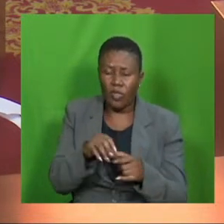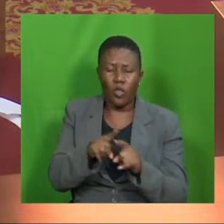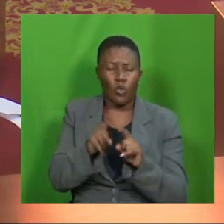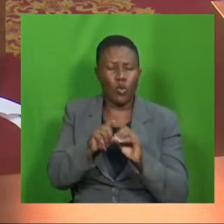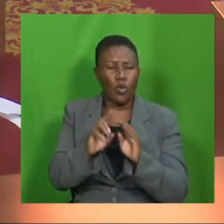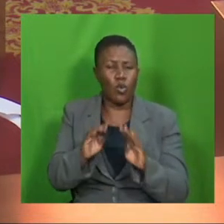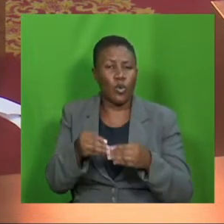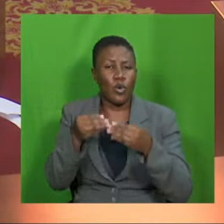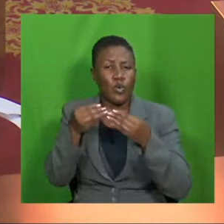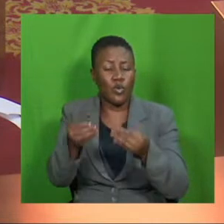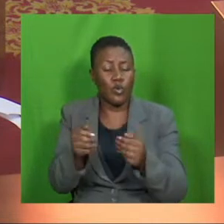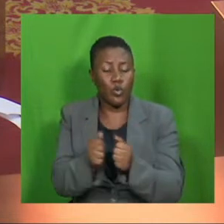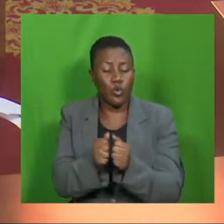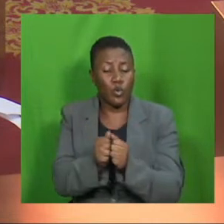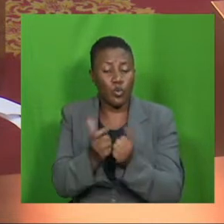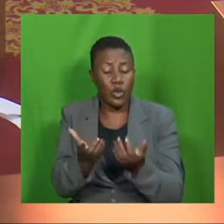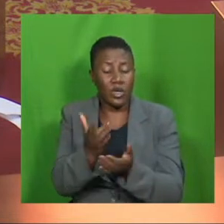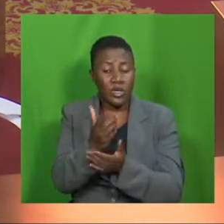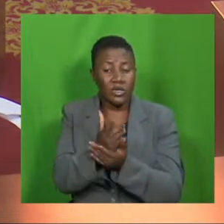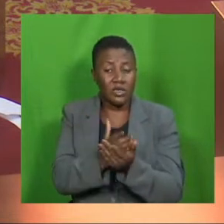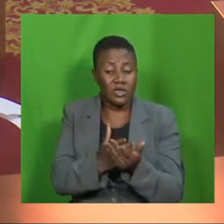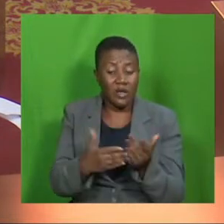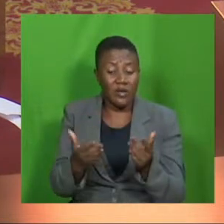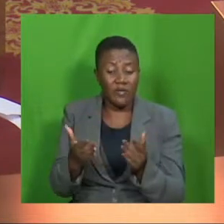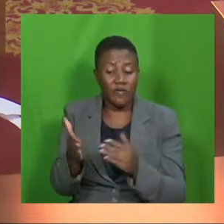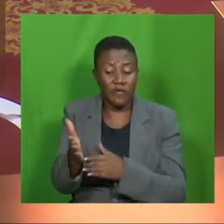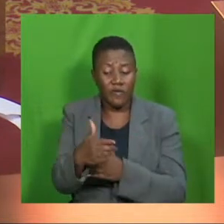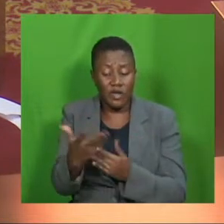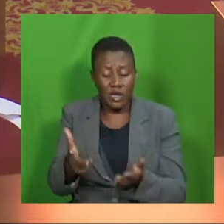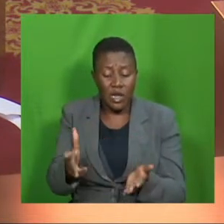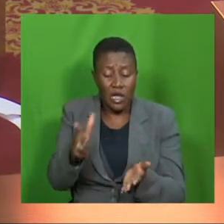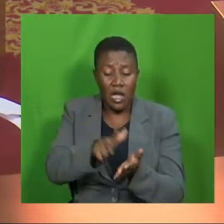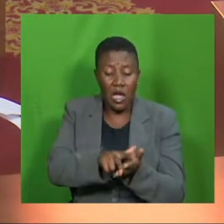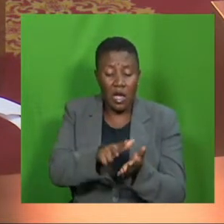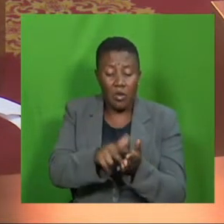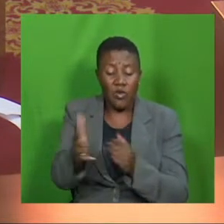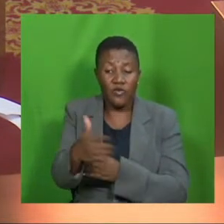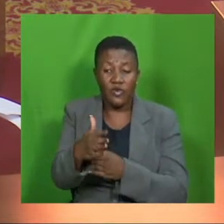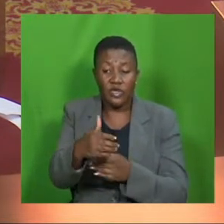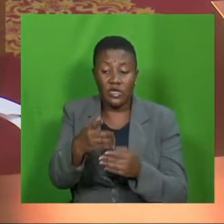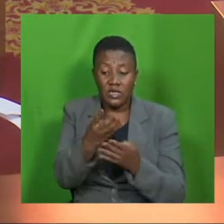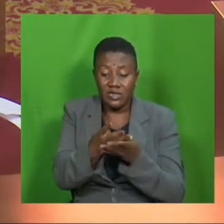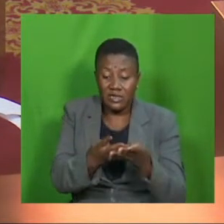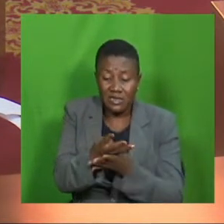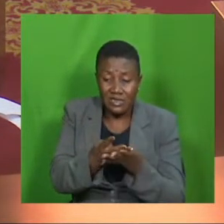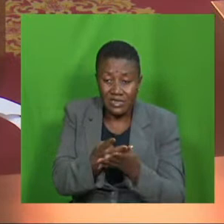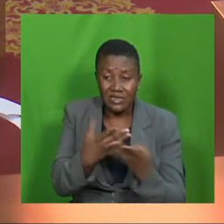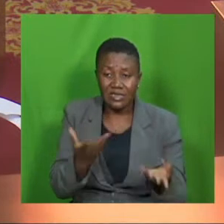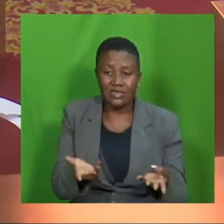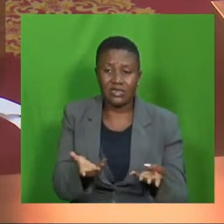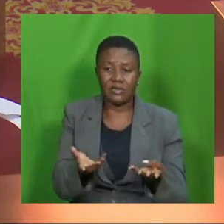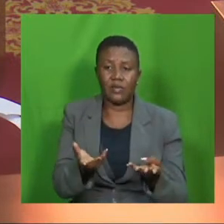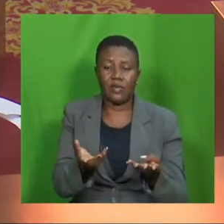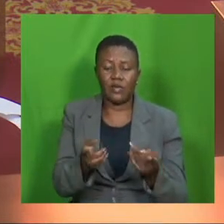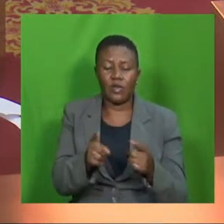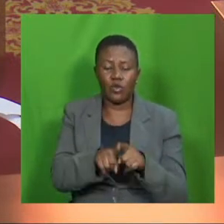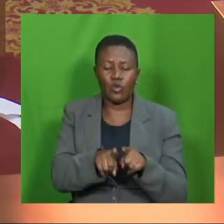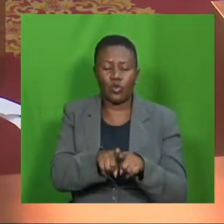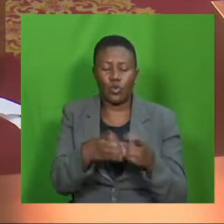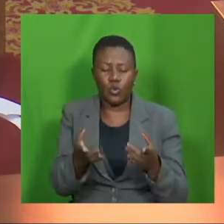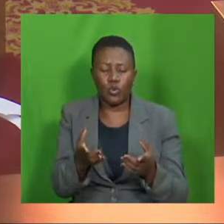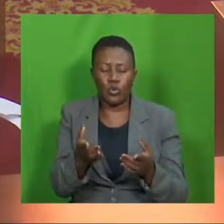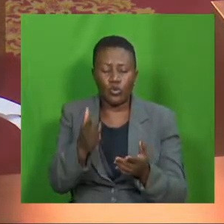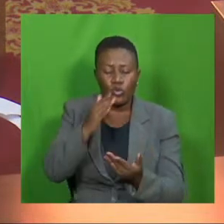with authorized fishing inputs such as approved fishing nets to address the purification of